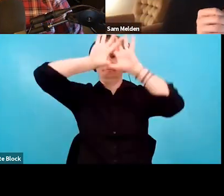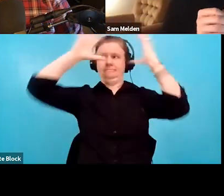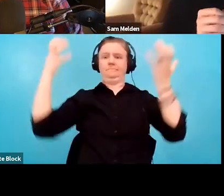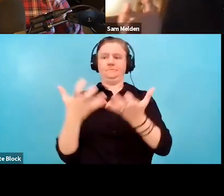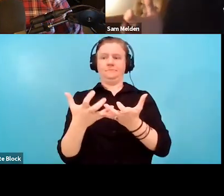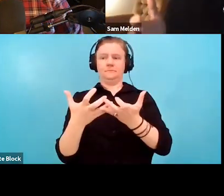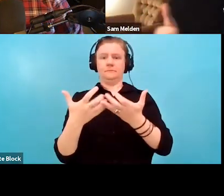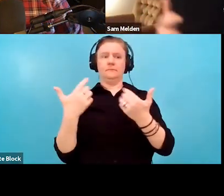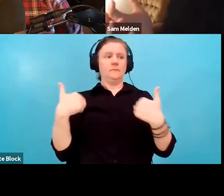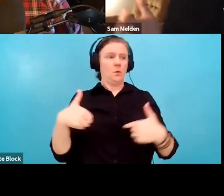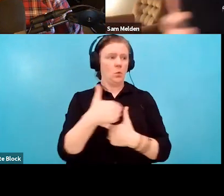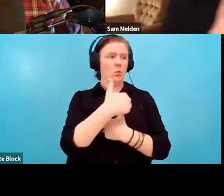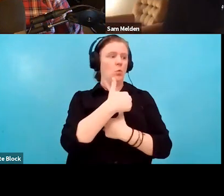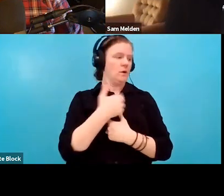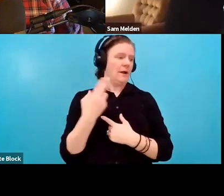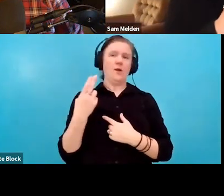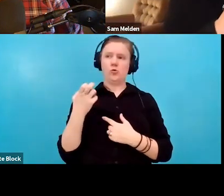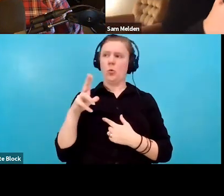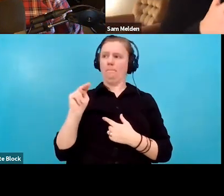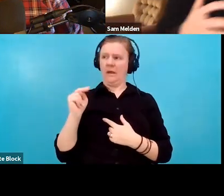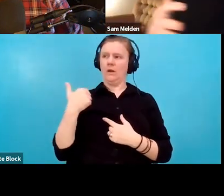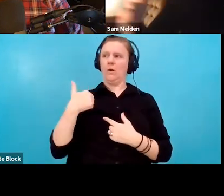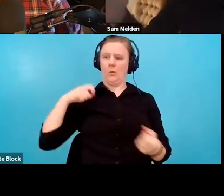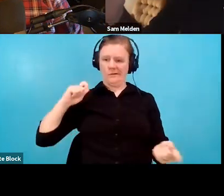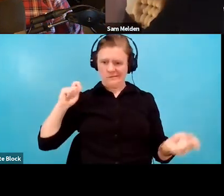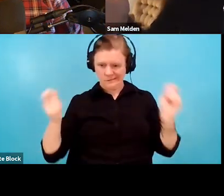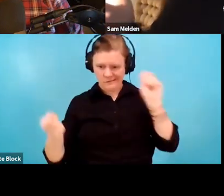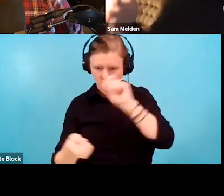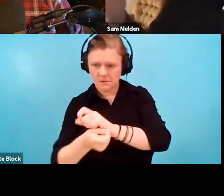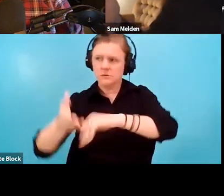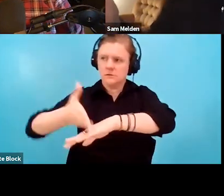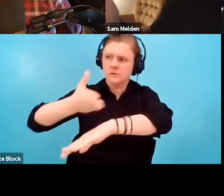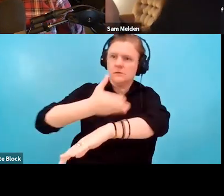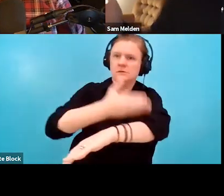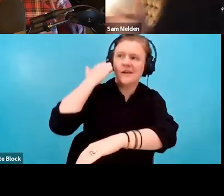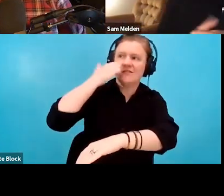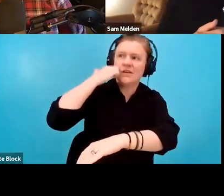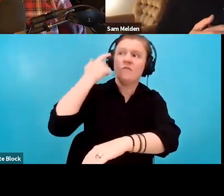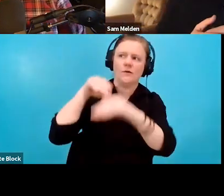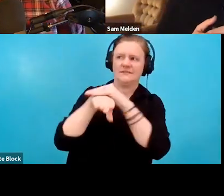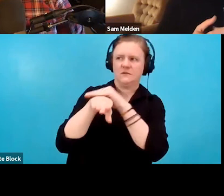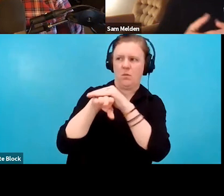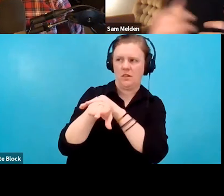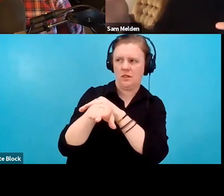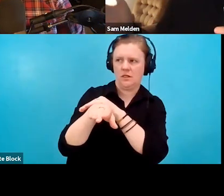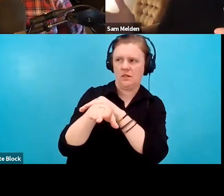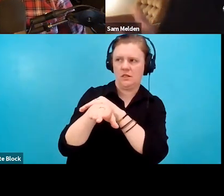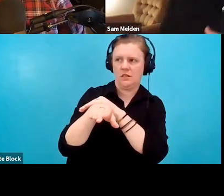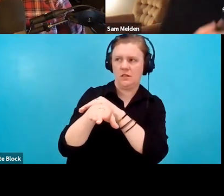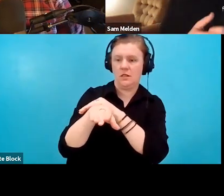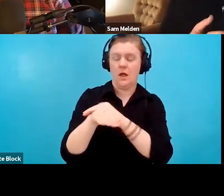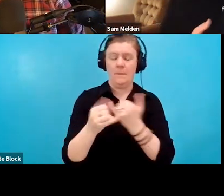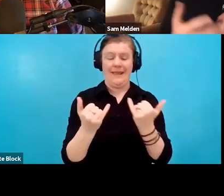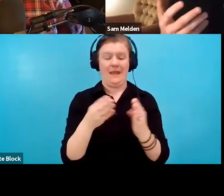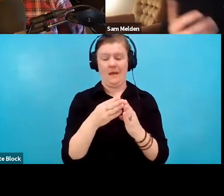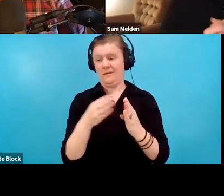a human species, we're evolving and getting better every day in our pursuit of accessibility. So 10 years from now, will it